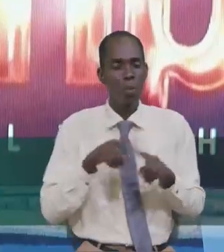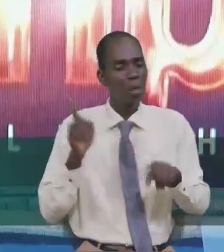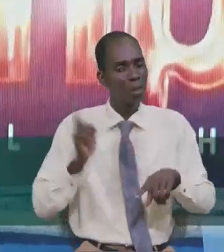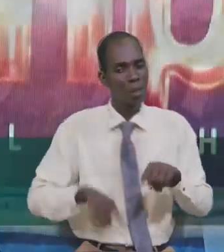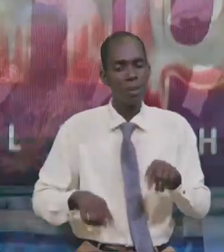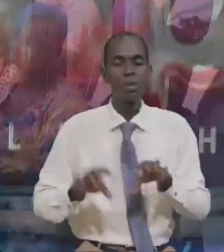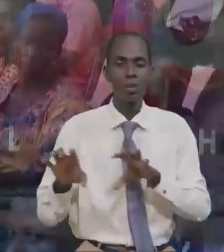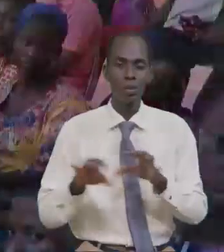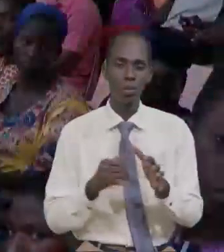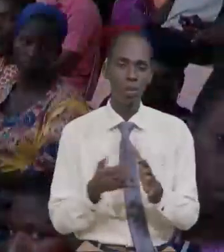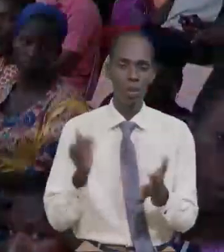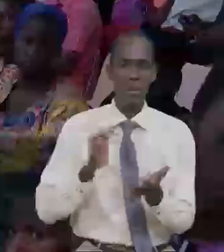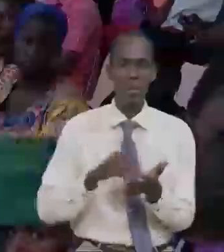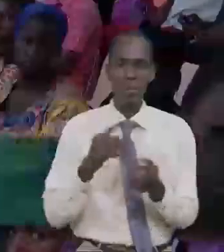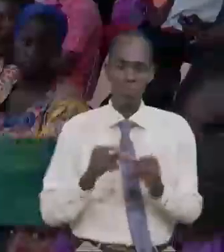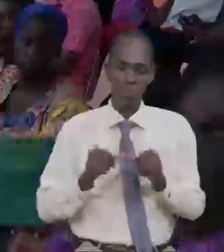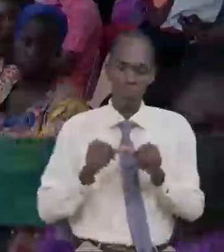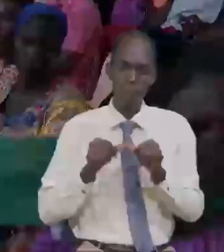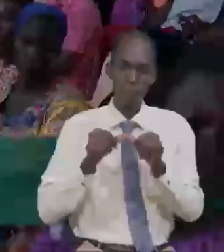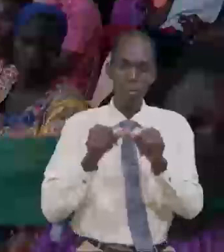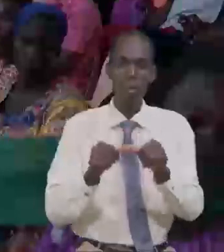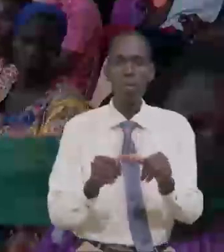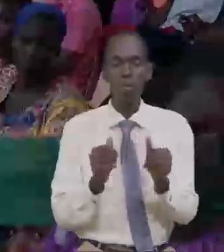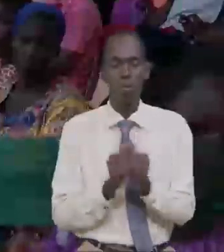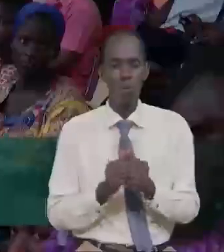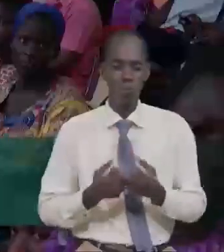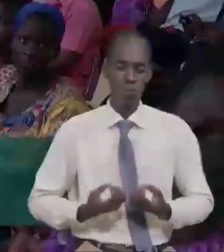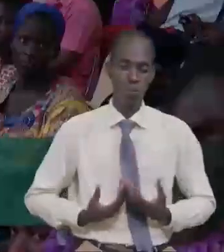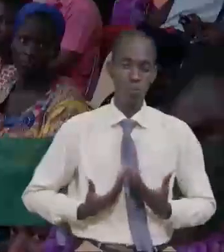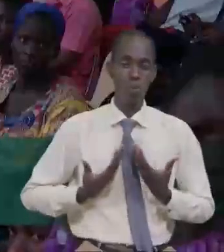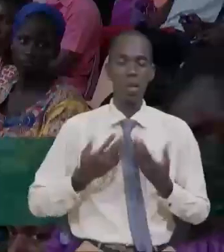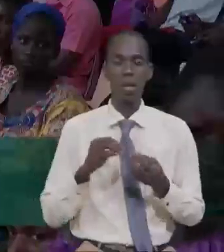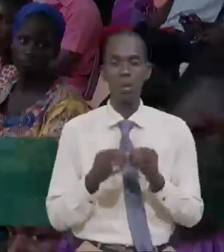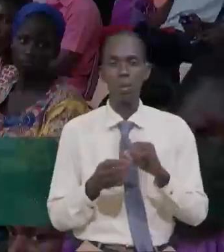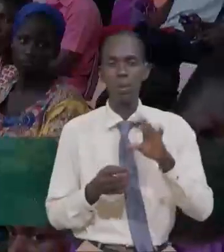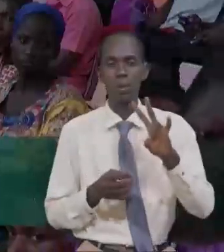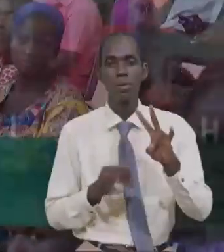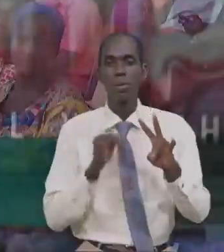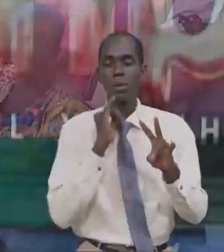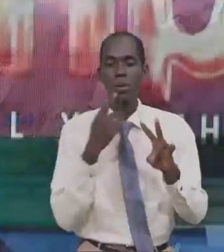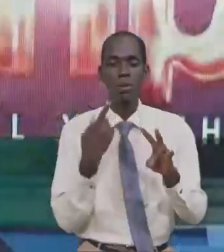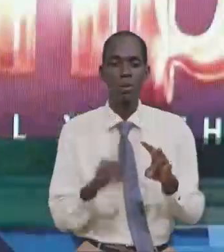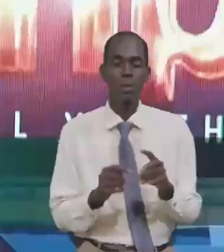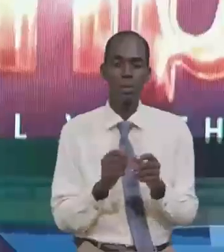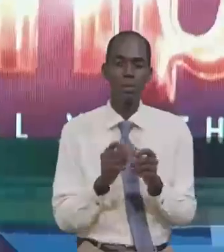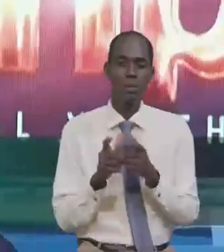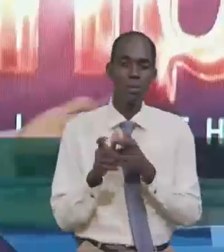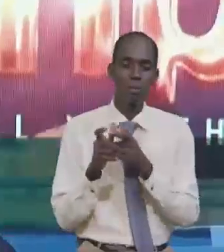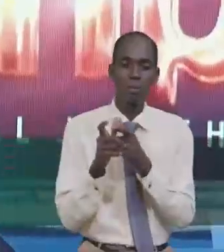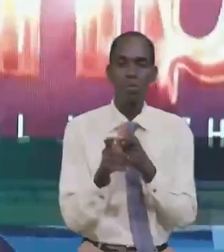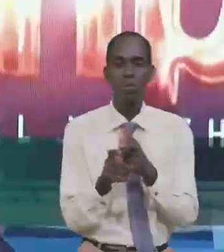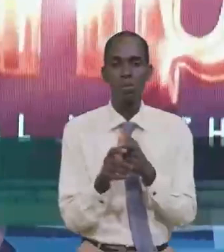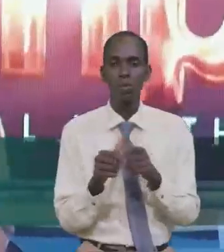pursuit, constant pursuit. Is the pursuit continuous pursuit? Is the pursuit confident pursuit? Is